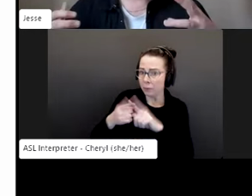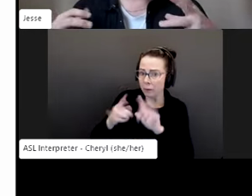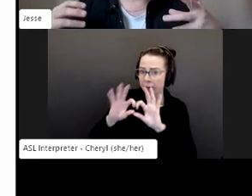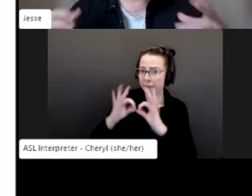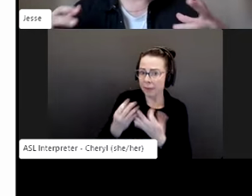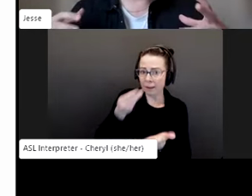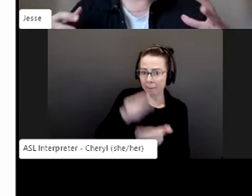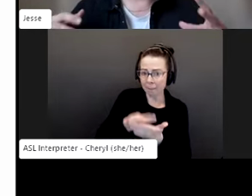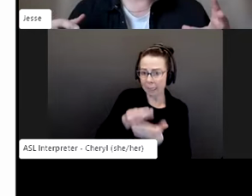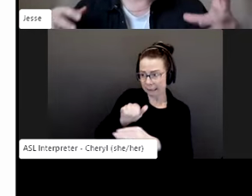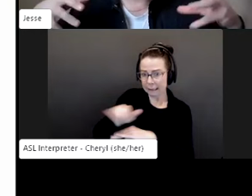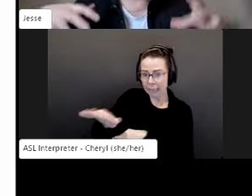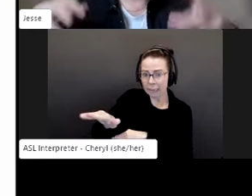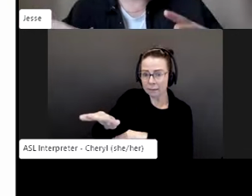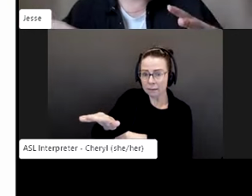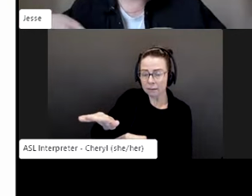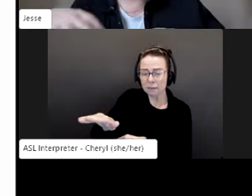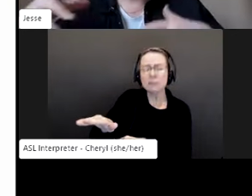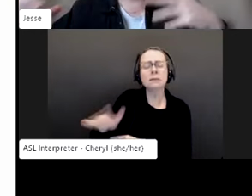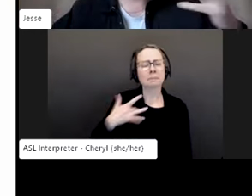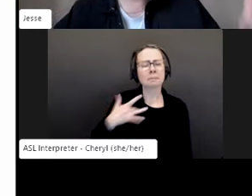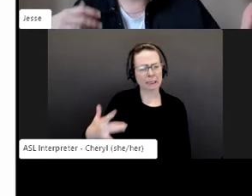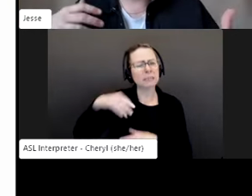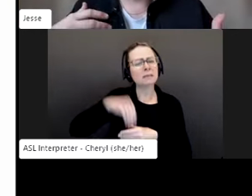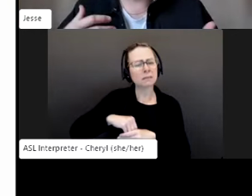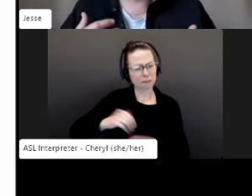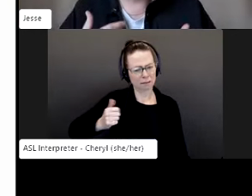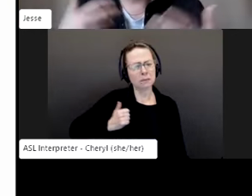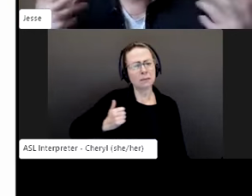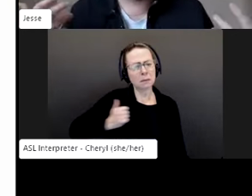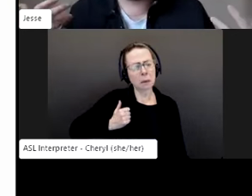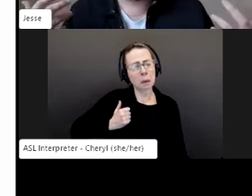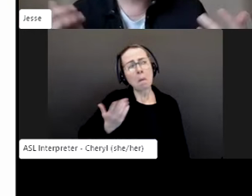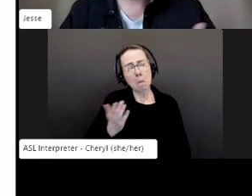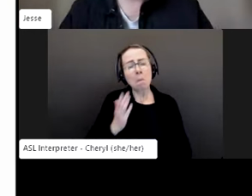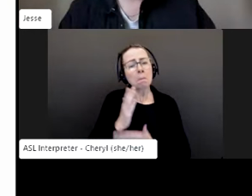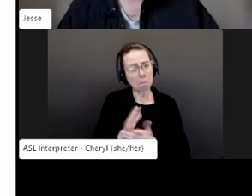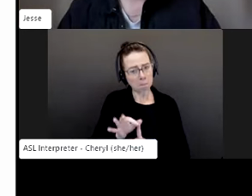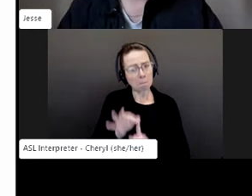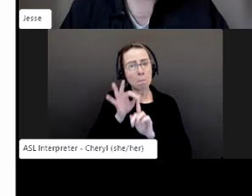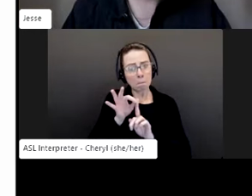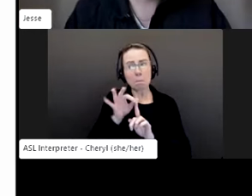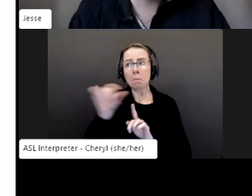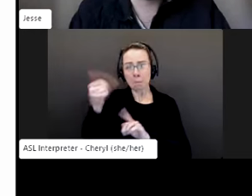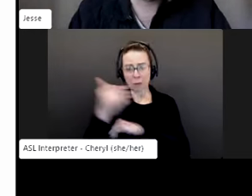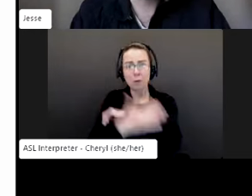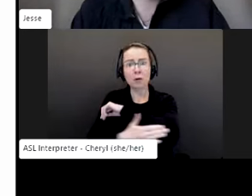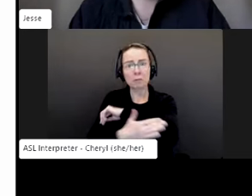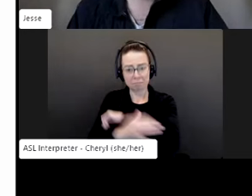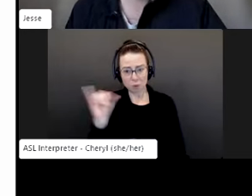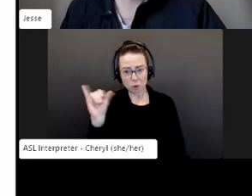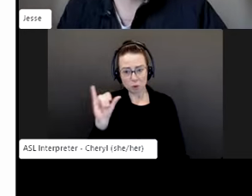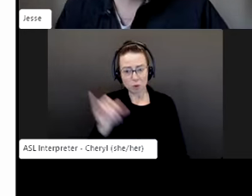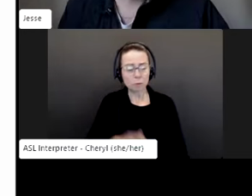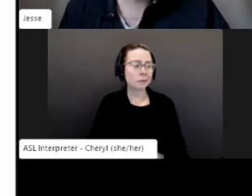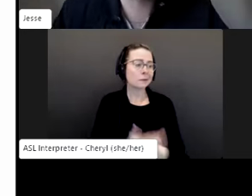Usually that's sending money to other people within Canada, but there are even ways you can do that for people outside of Canada. And you could order checks,